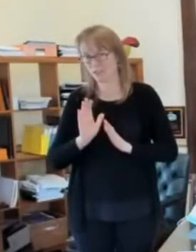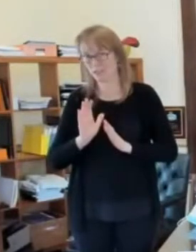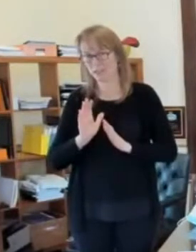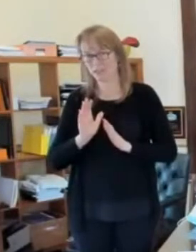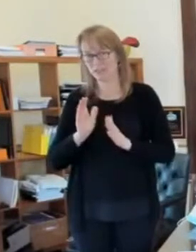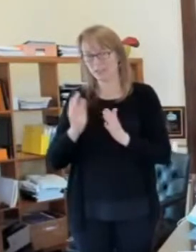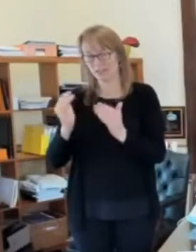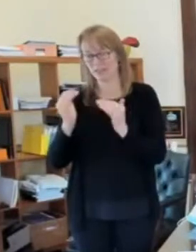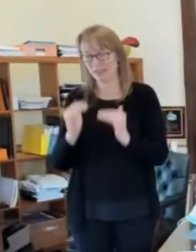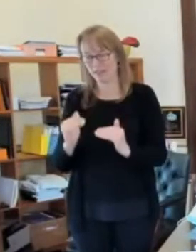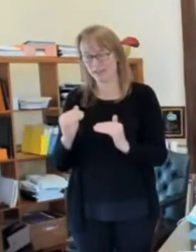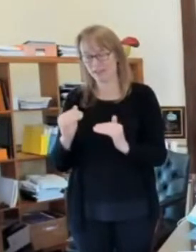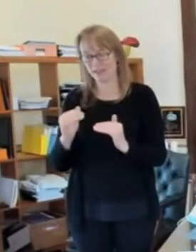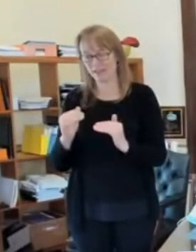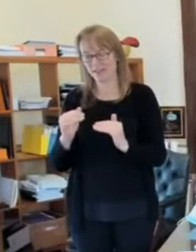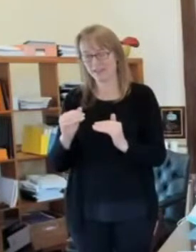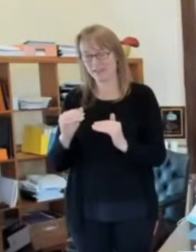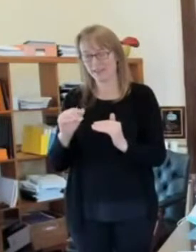tier 2 under phase 1B.